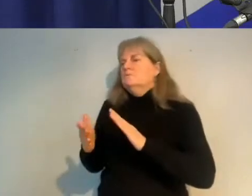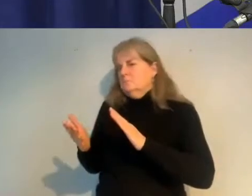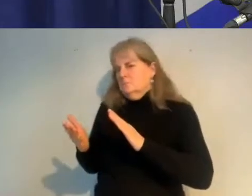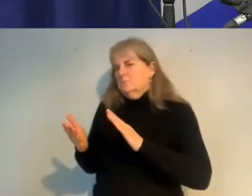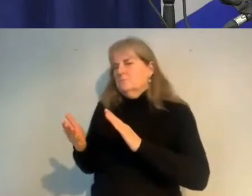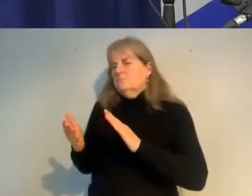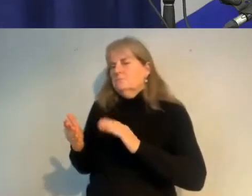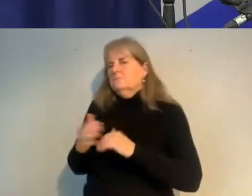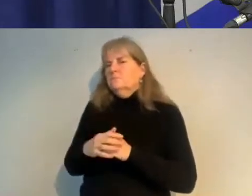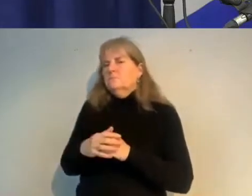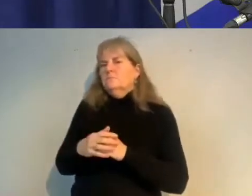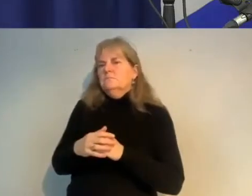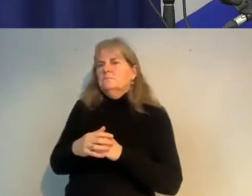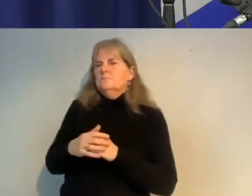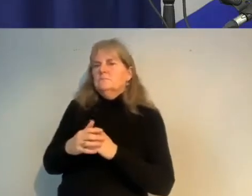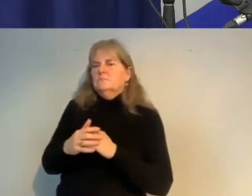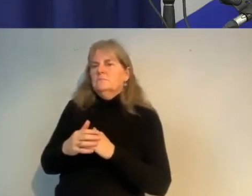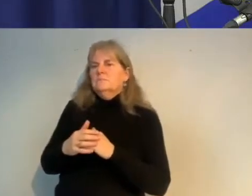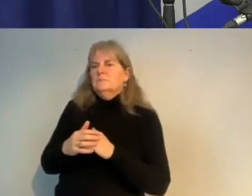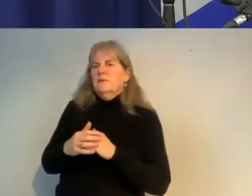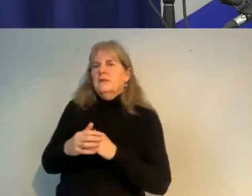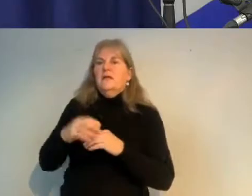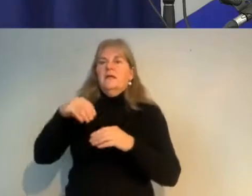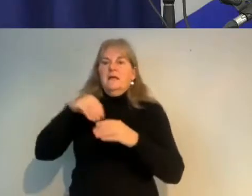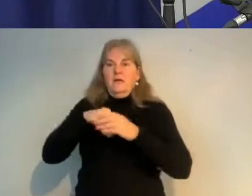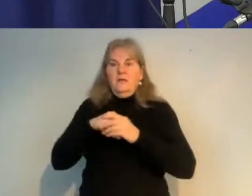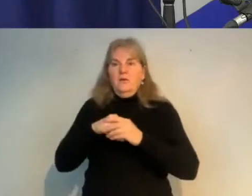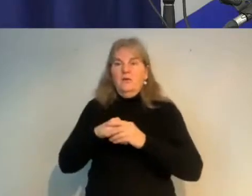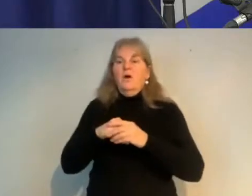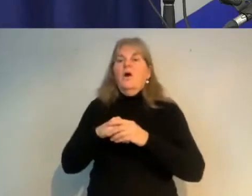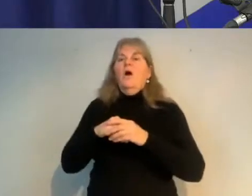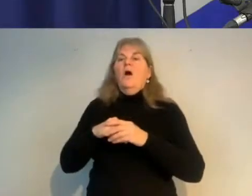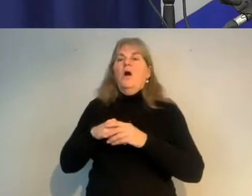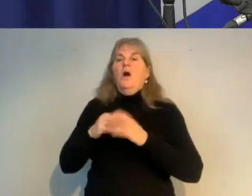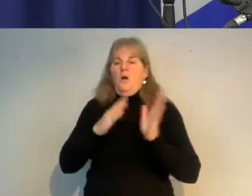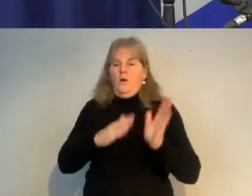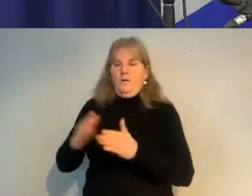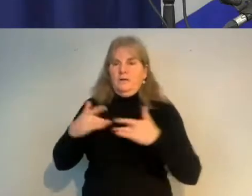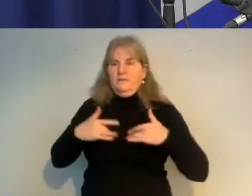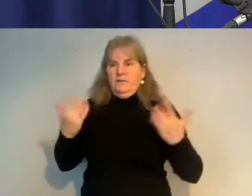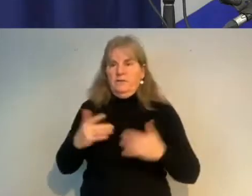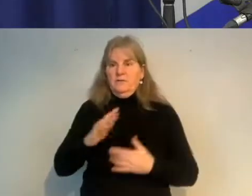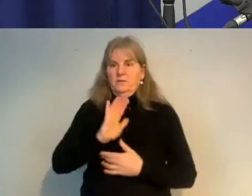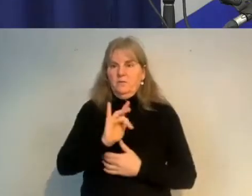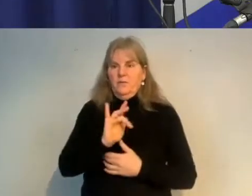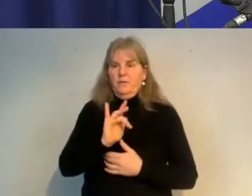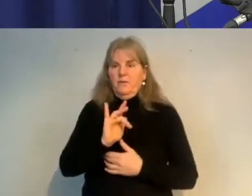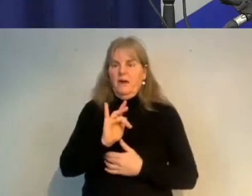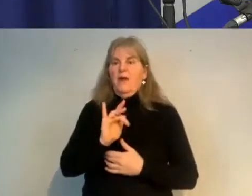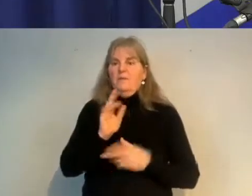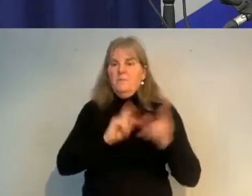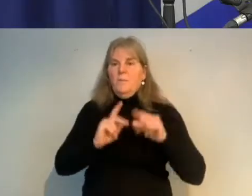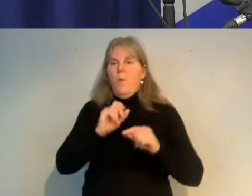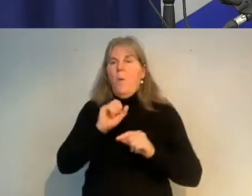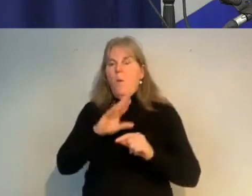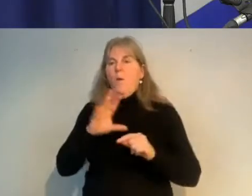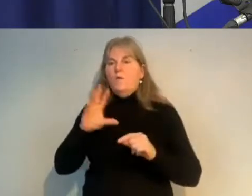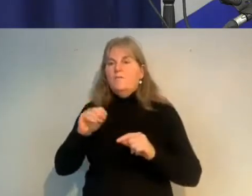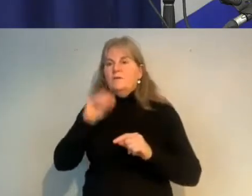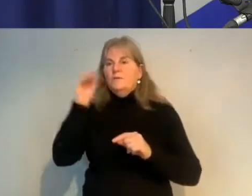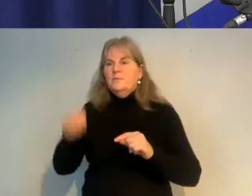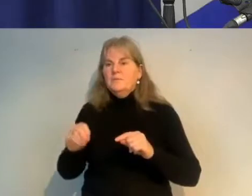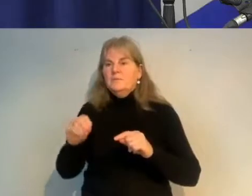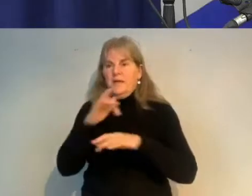Indoor organized gatherings are limited to 25 people or 50% of venue capacity, whichever is